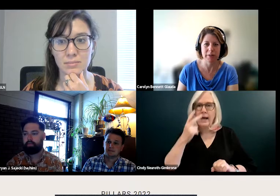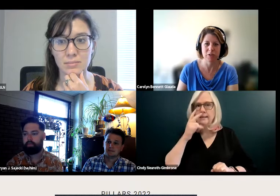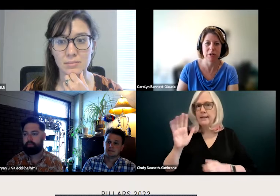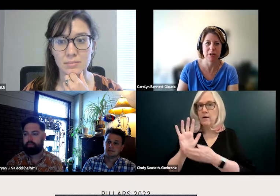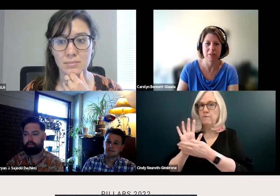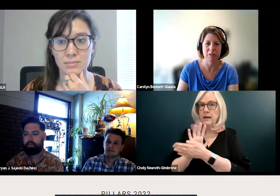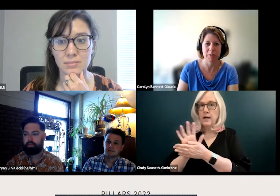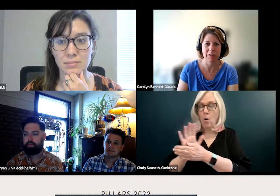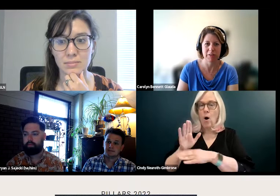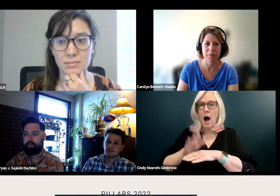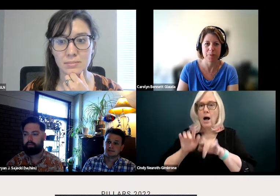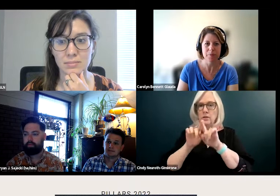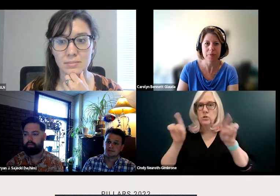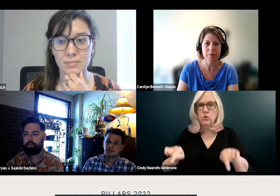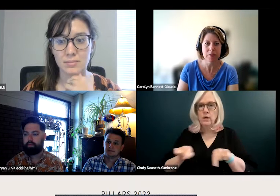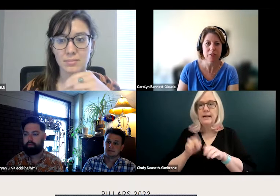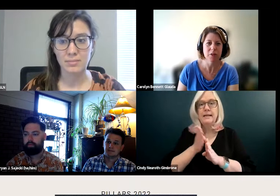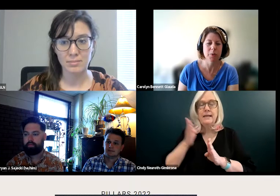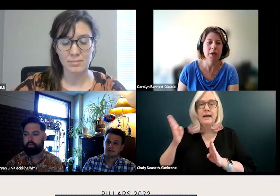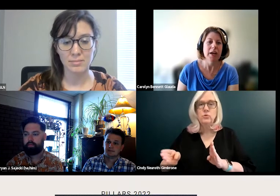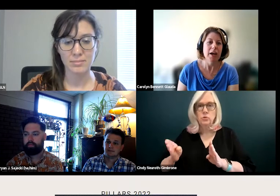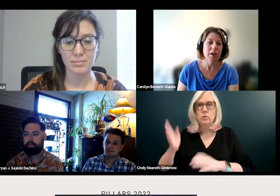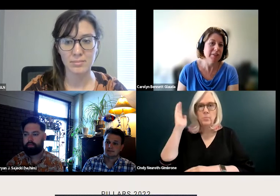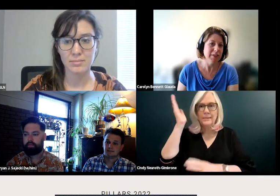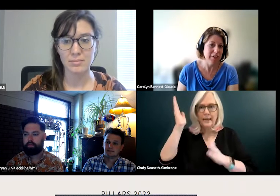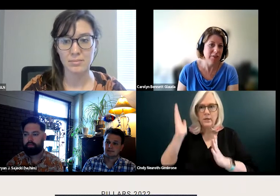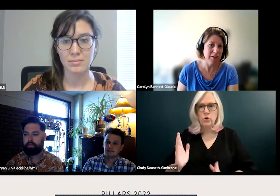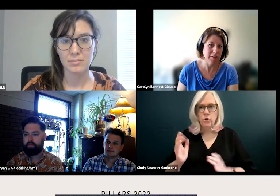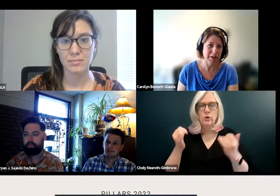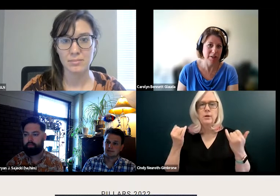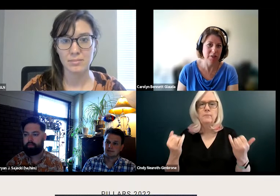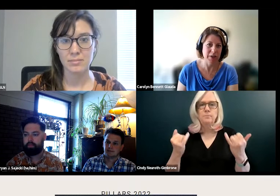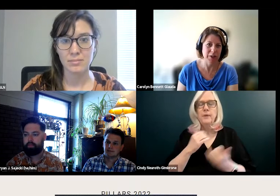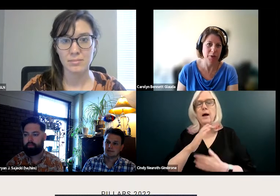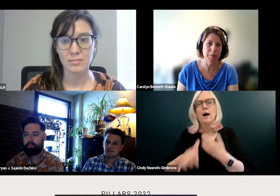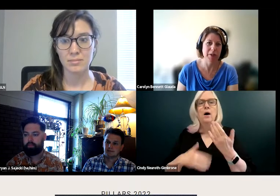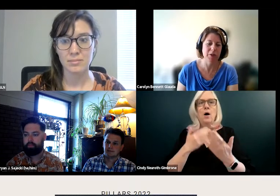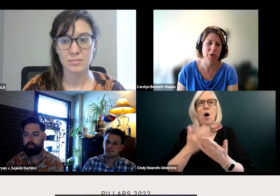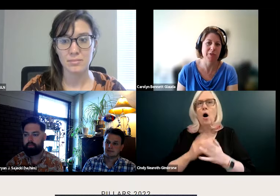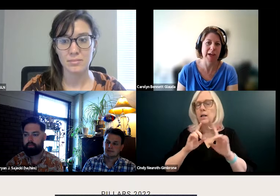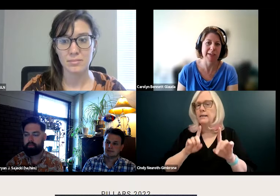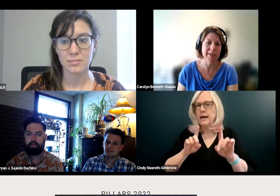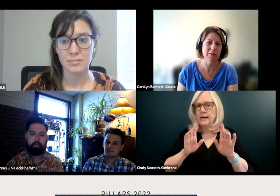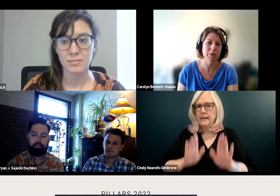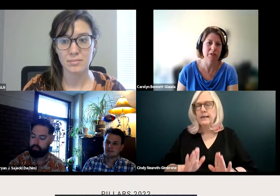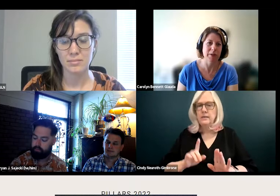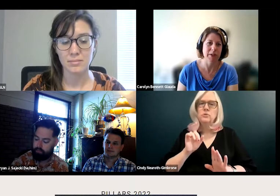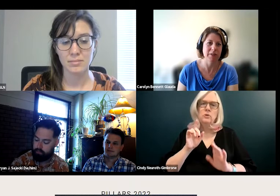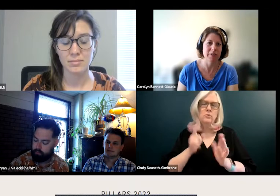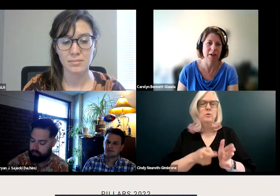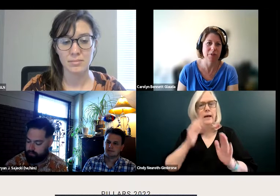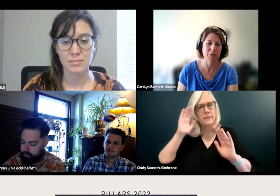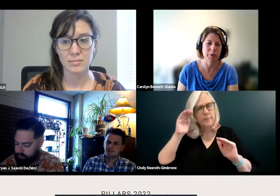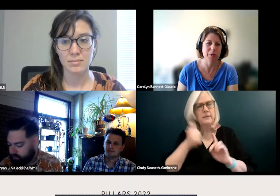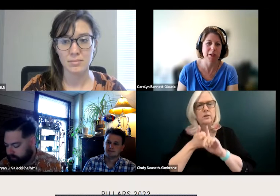video on the screen next to the presenter. So all attendees are expected to follow the Pillars Code of Conduct, which is